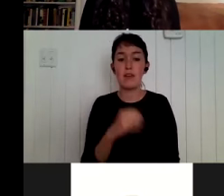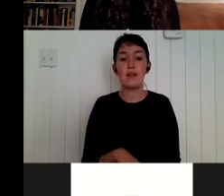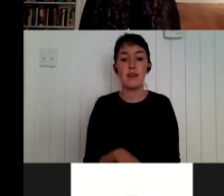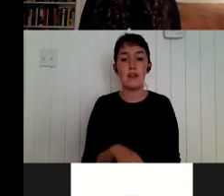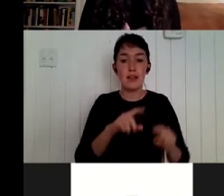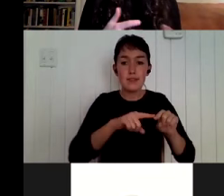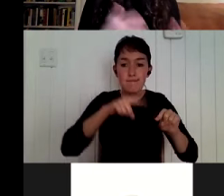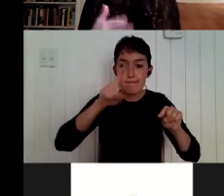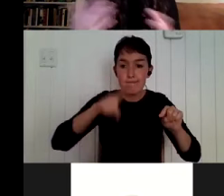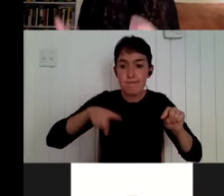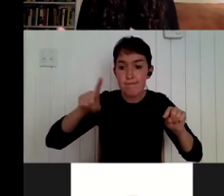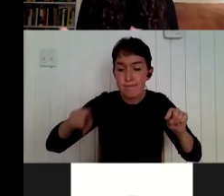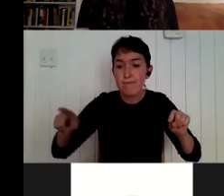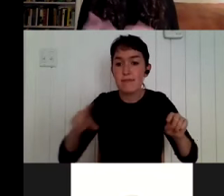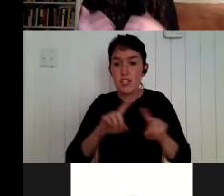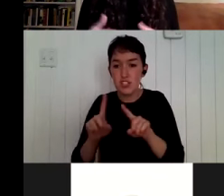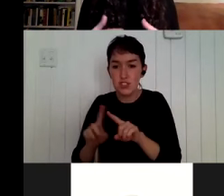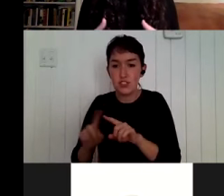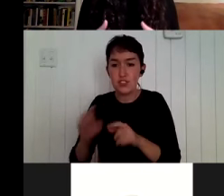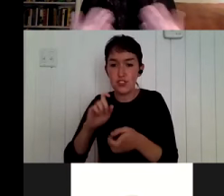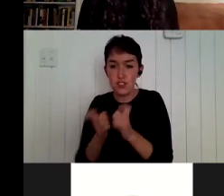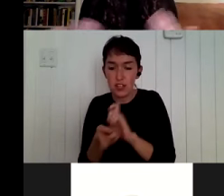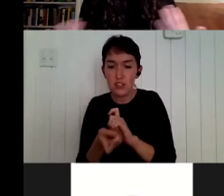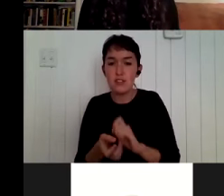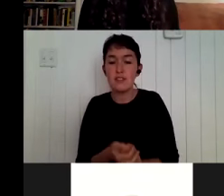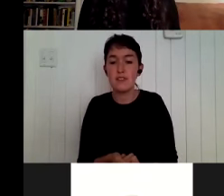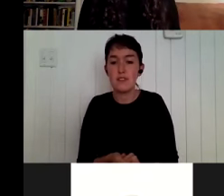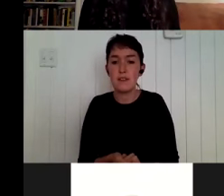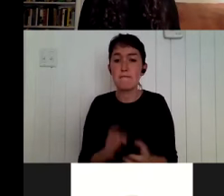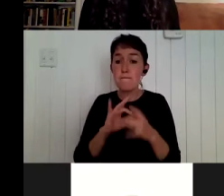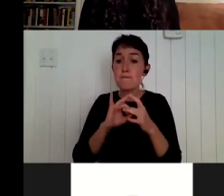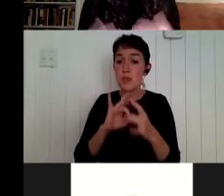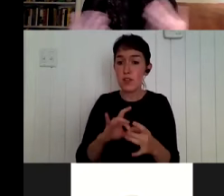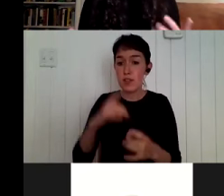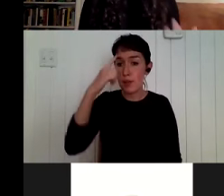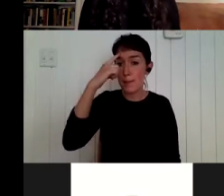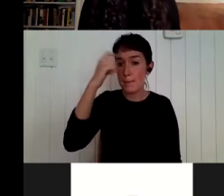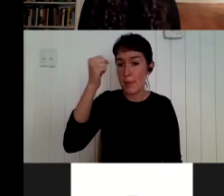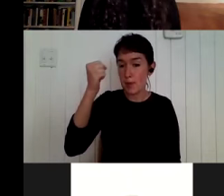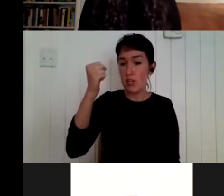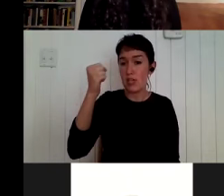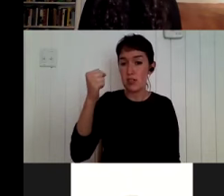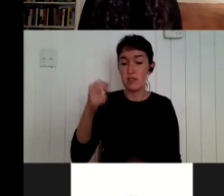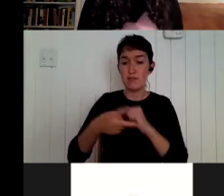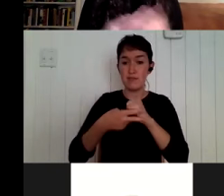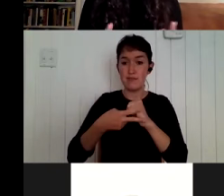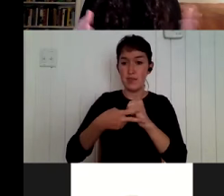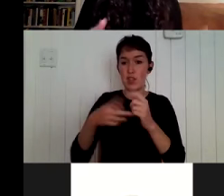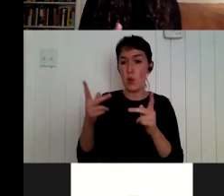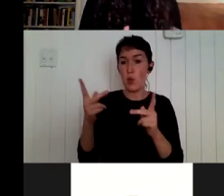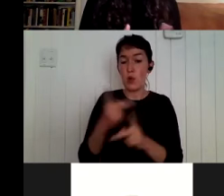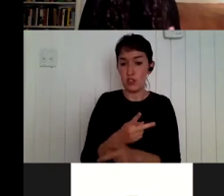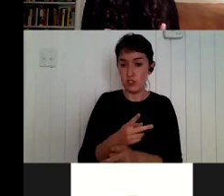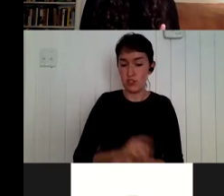about are actually related to worse memory retention in older adults. But what